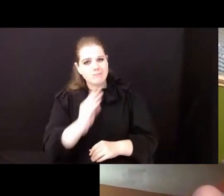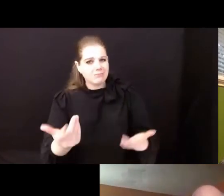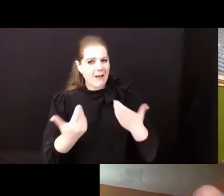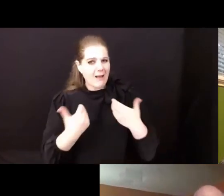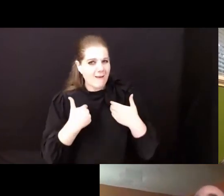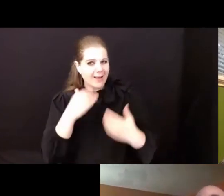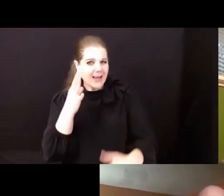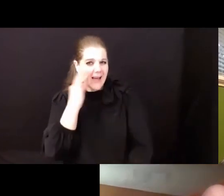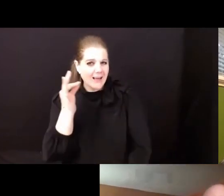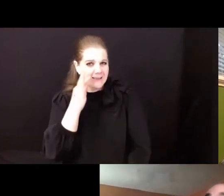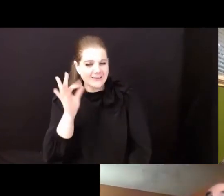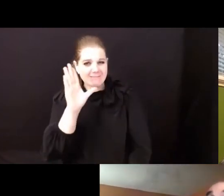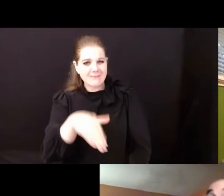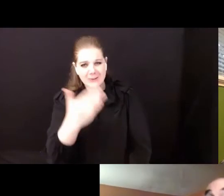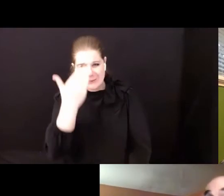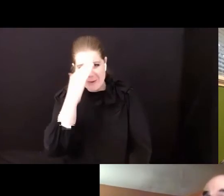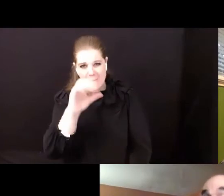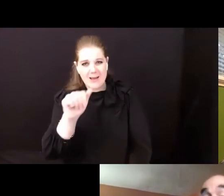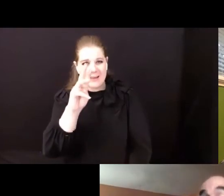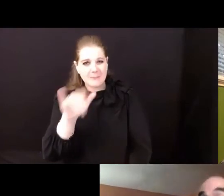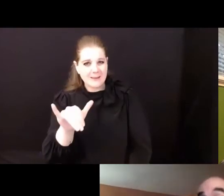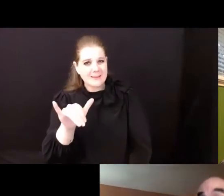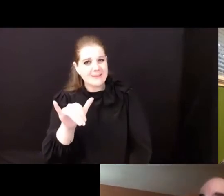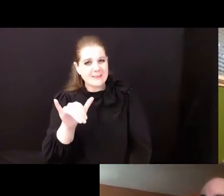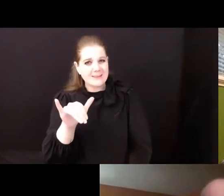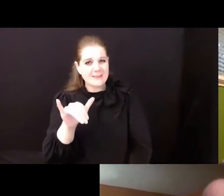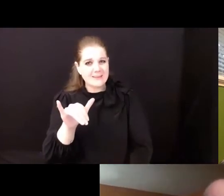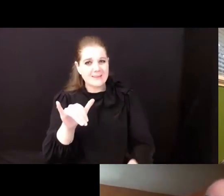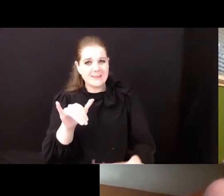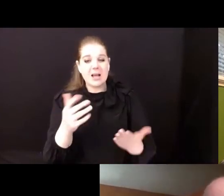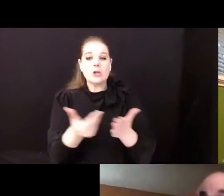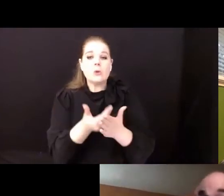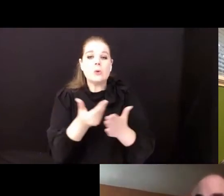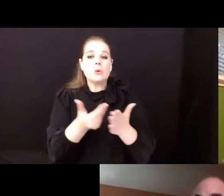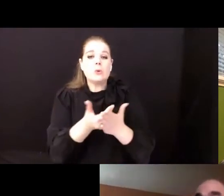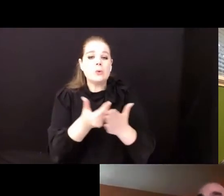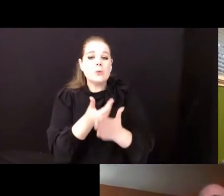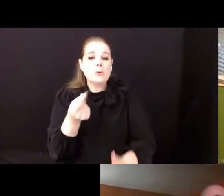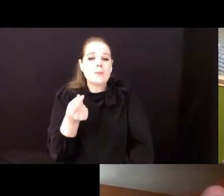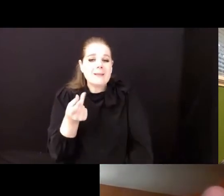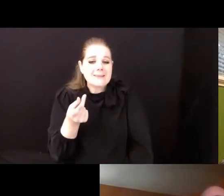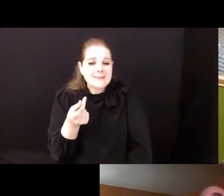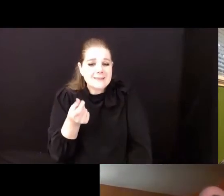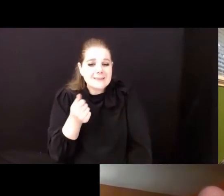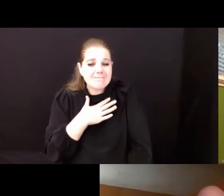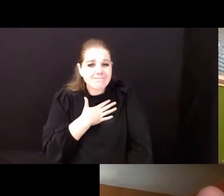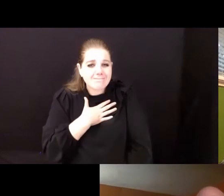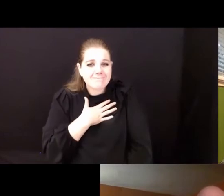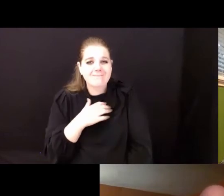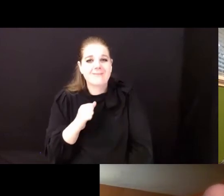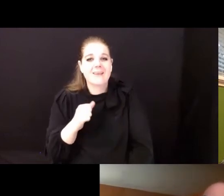Amy, as you know, I have a new puppy who is sleeping